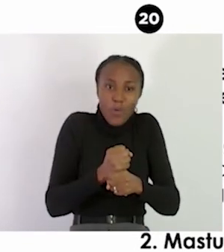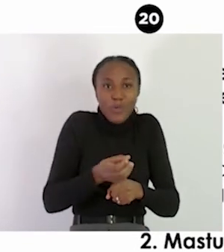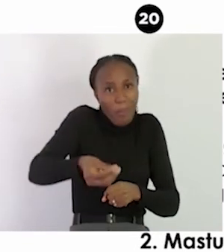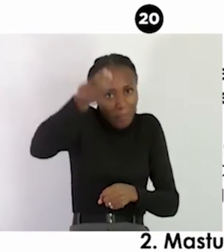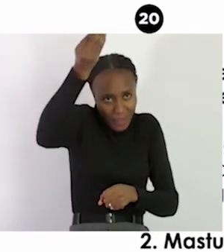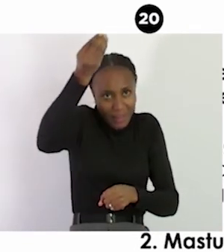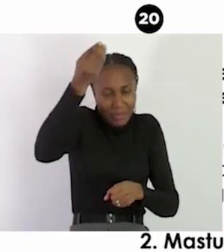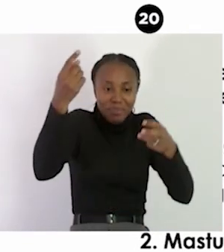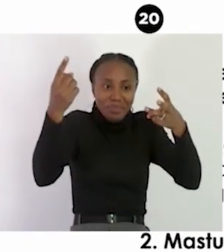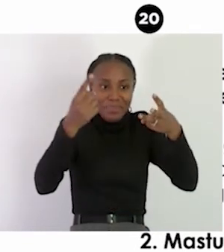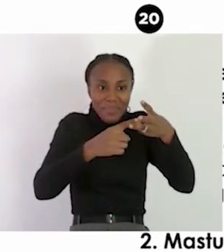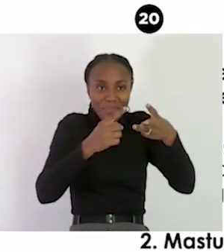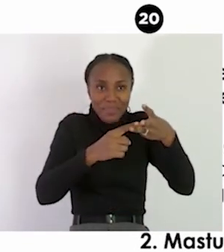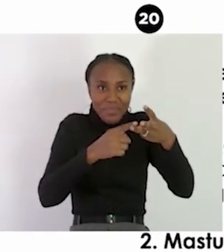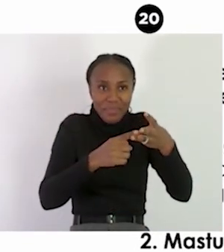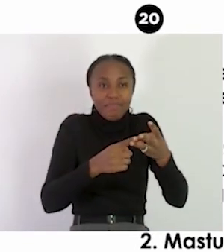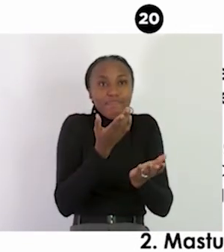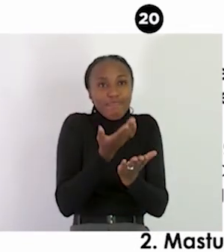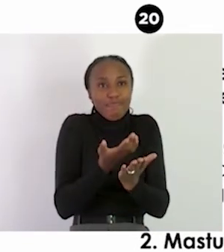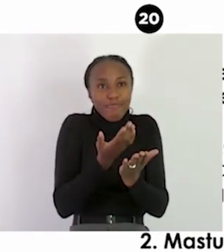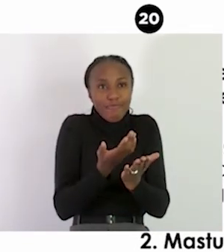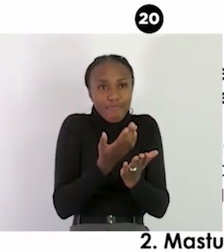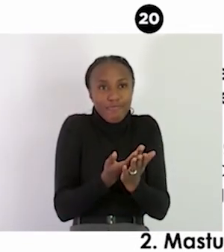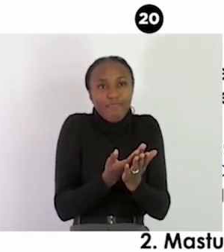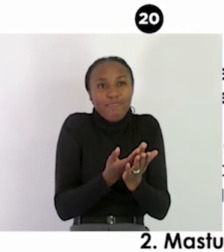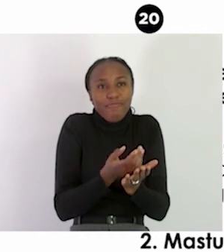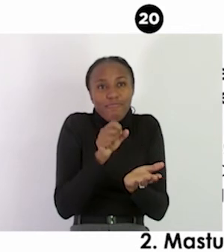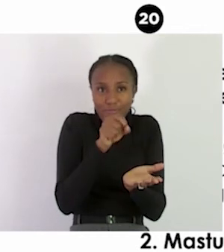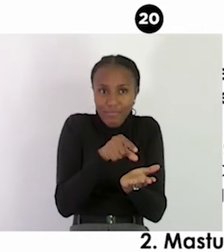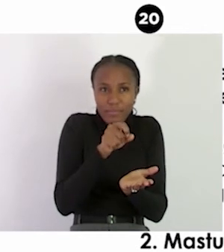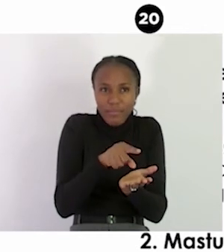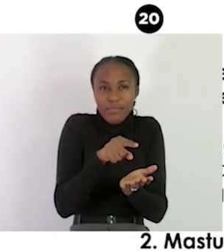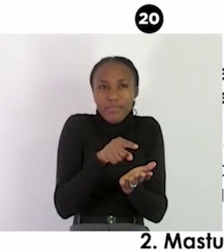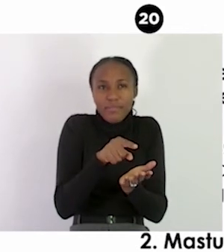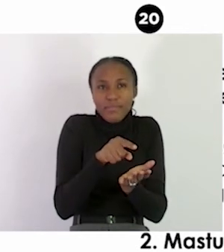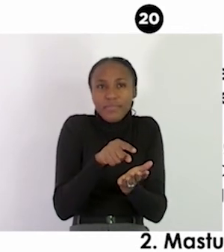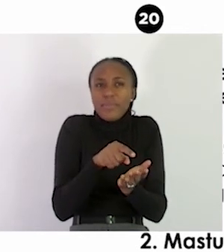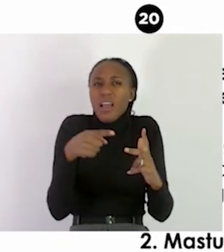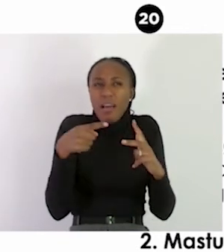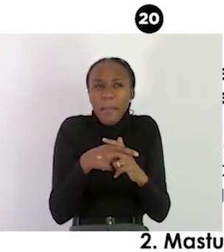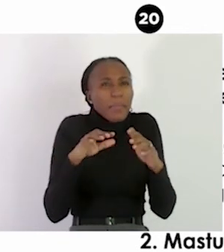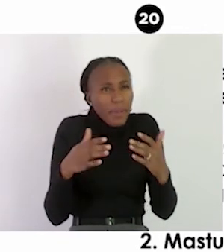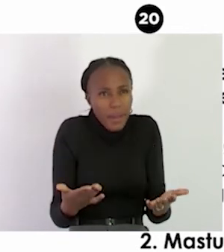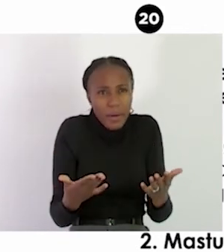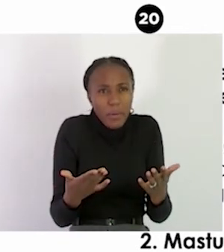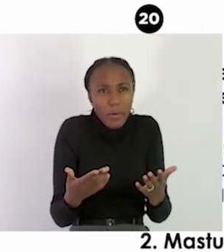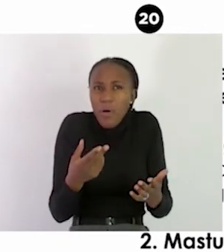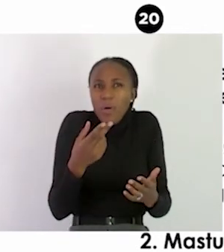Another sexual response, wet dreams. Wet dreams, when a person